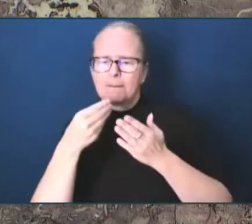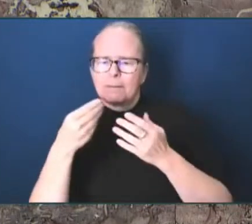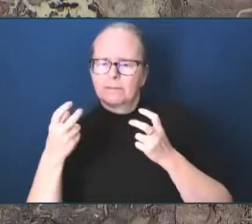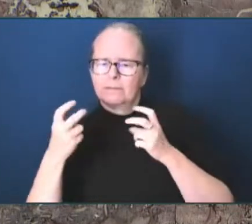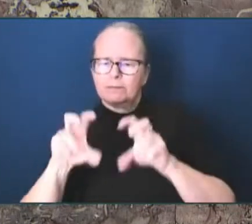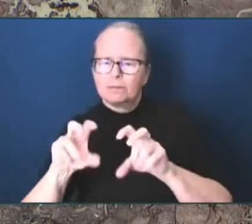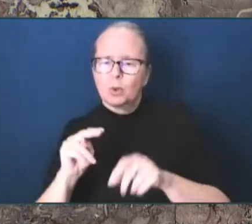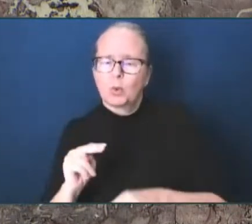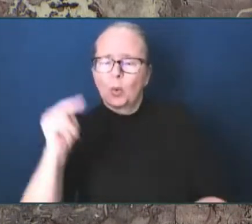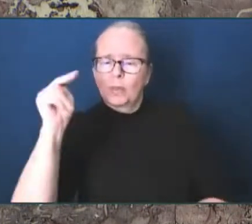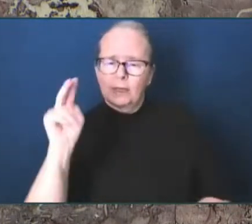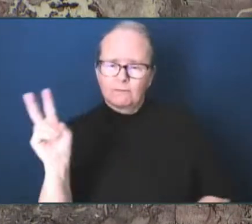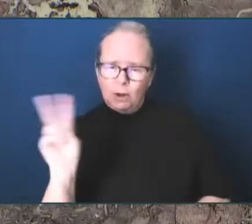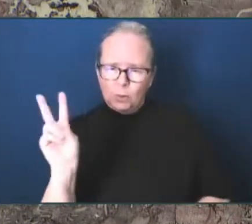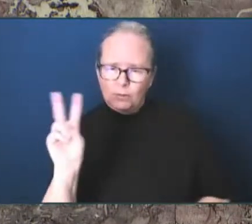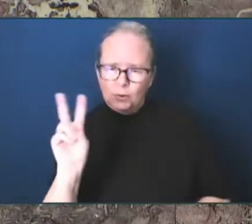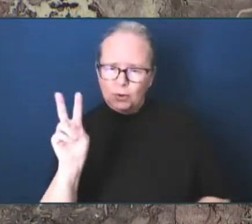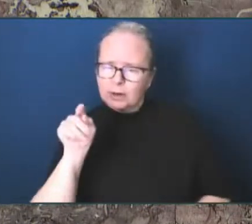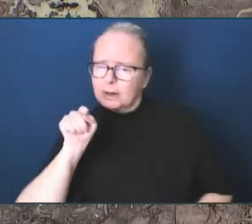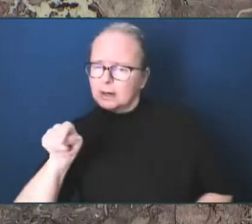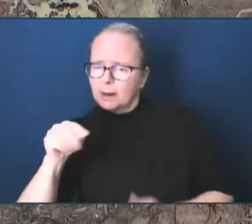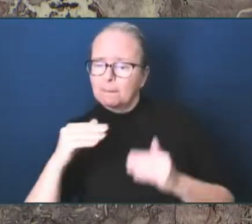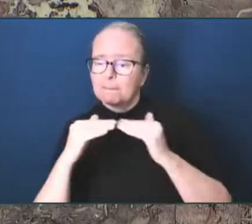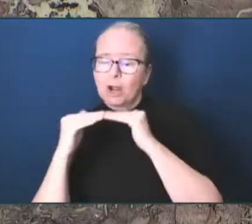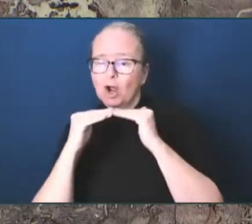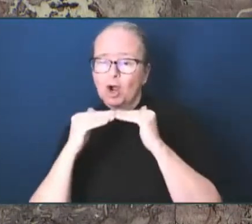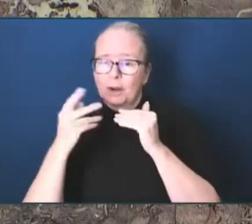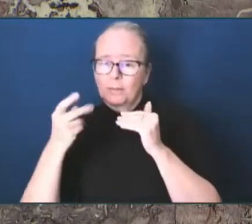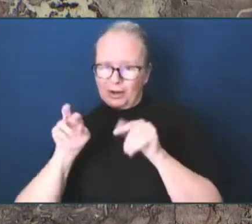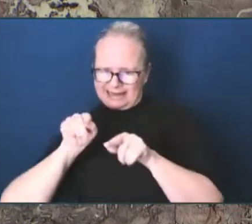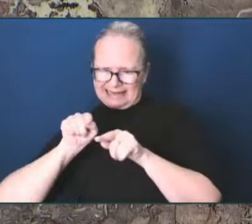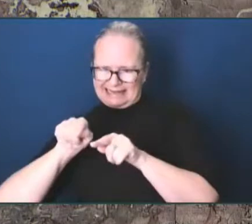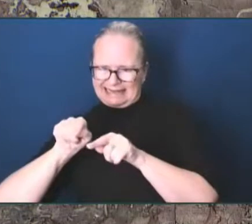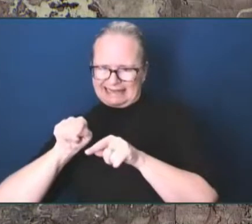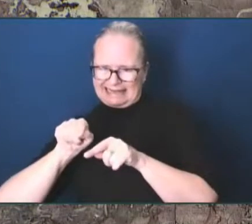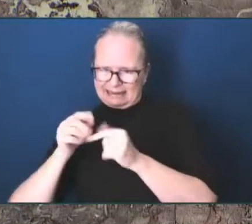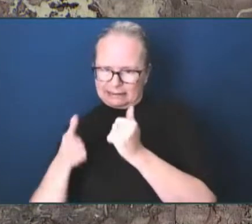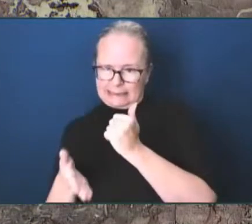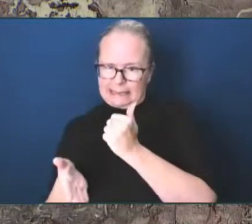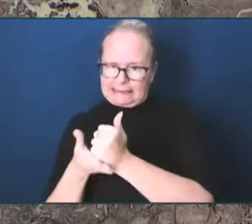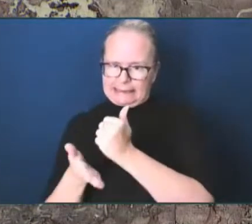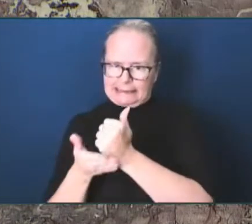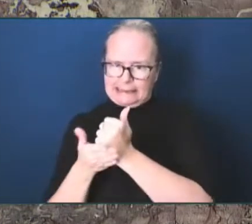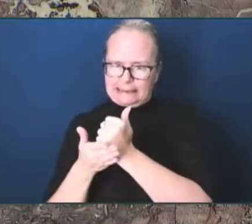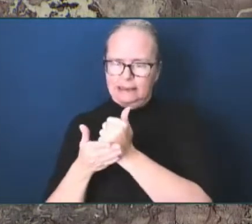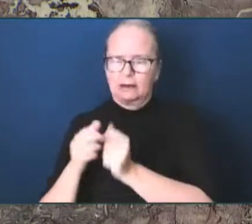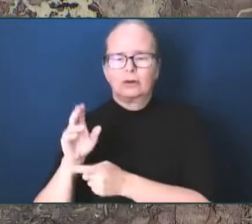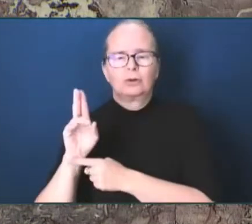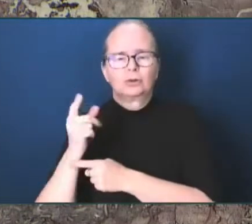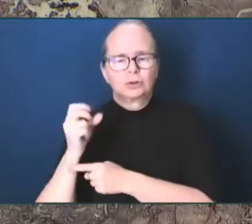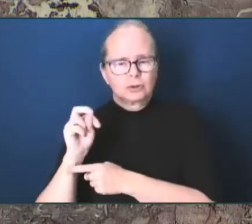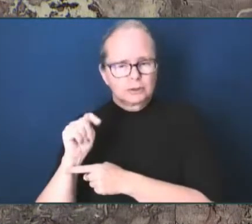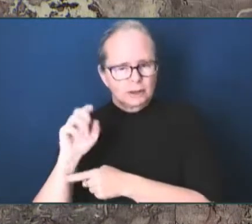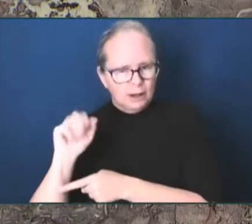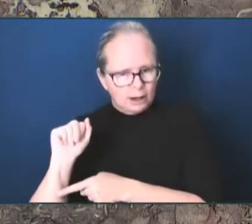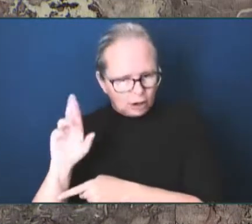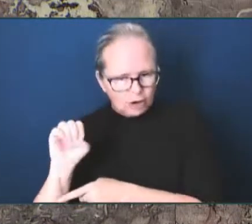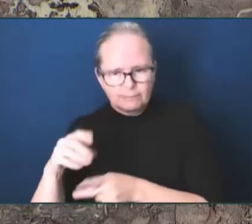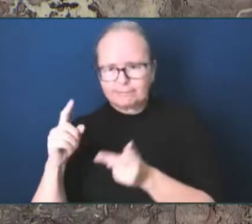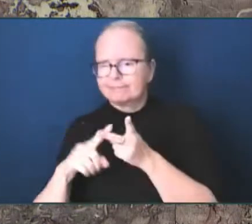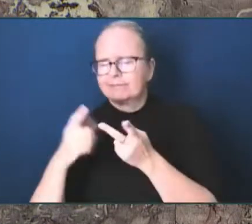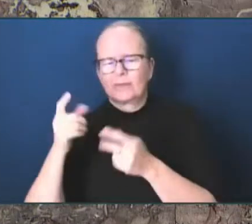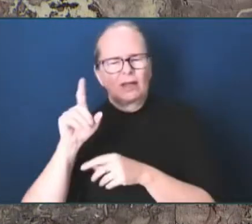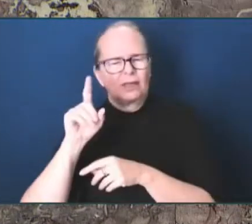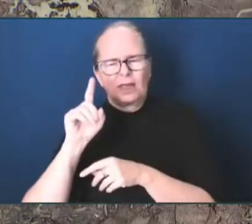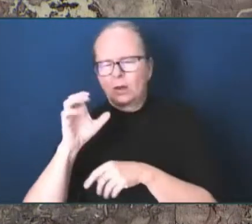was contacted 448 times, dispatched 75 times, and only in 6 instances did they need to